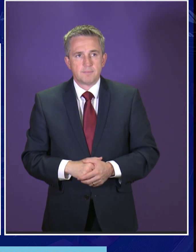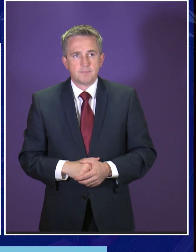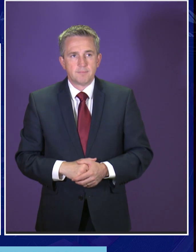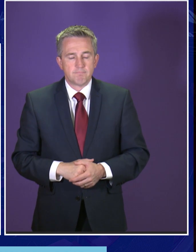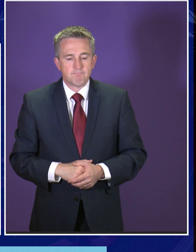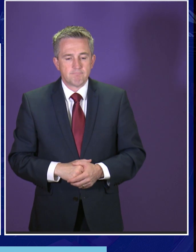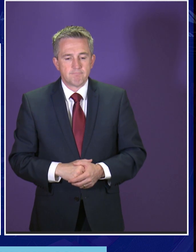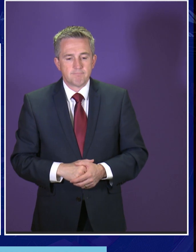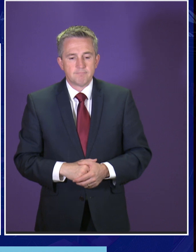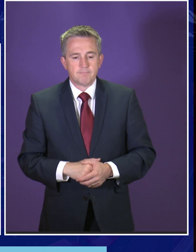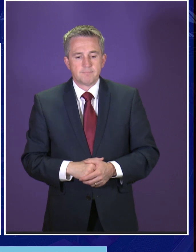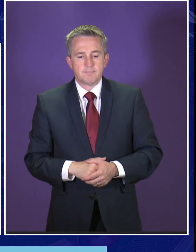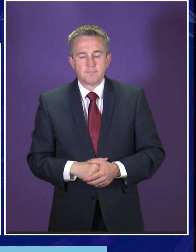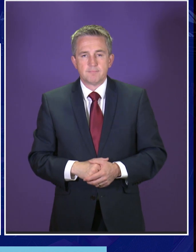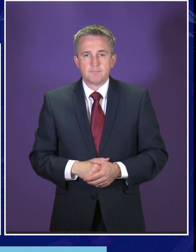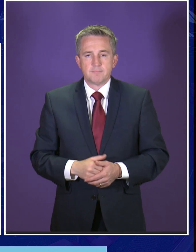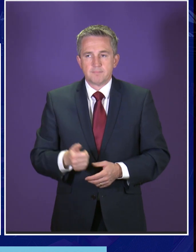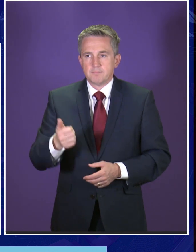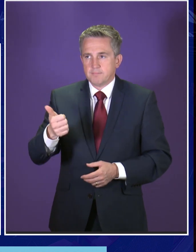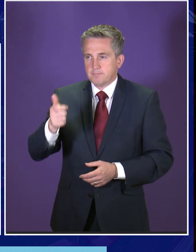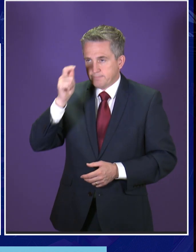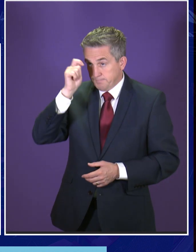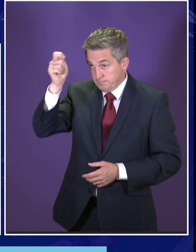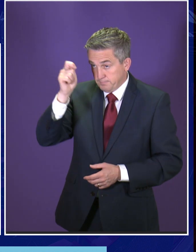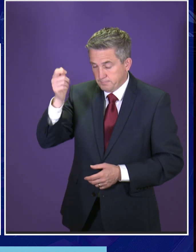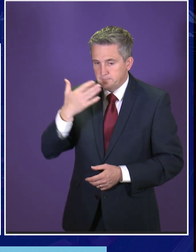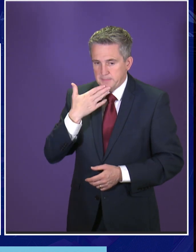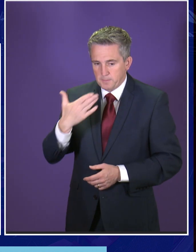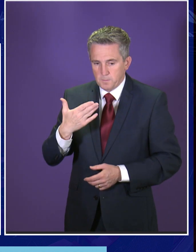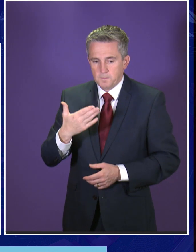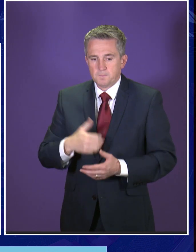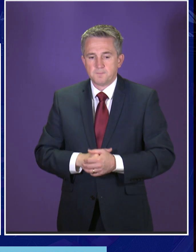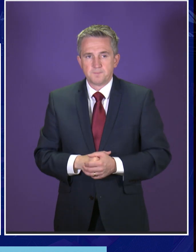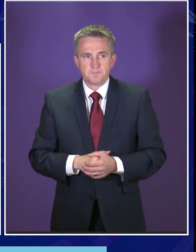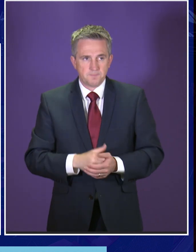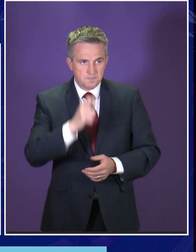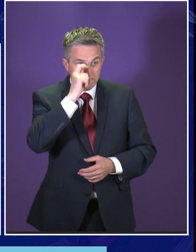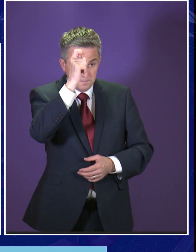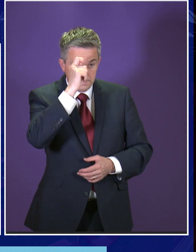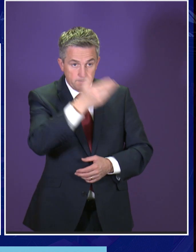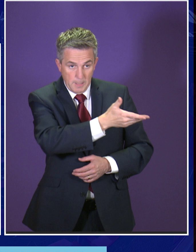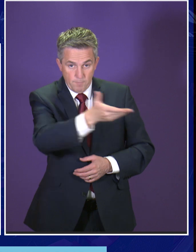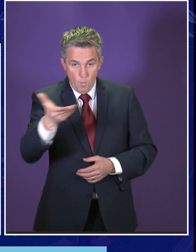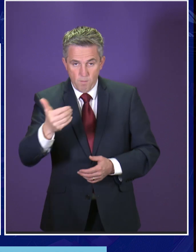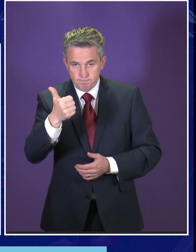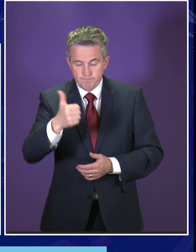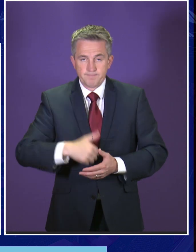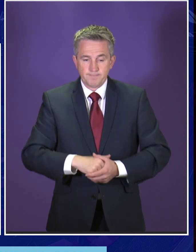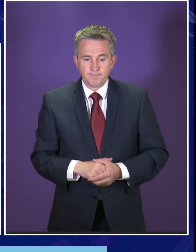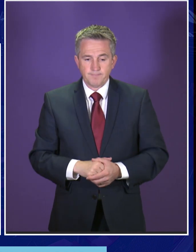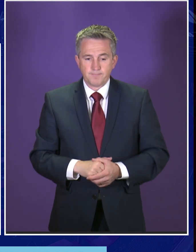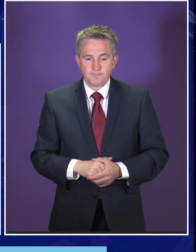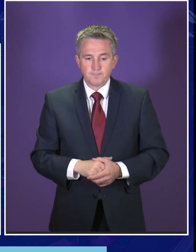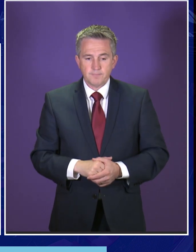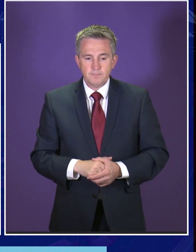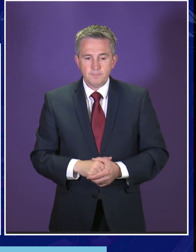Thank you very much, the presiding officer and delegates to this summit. Actually, I first